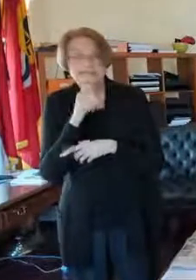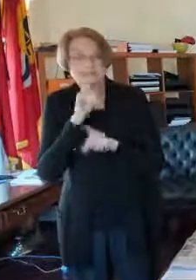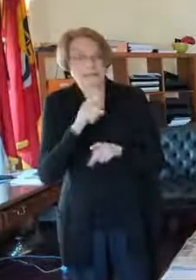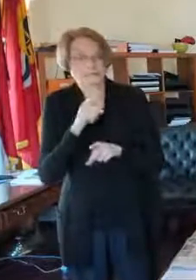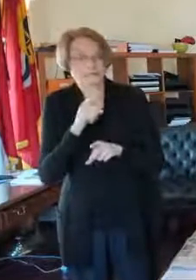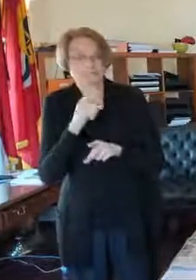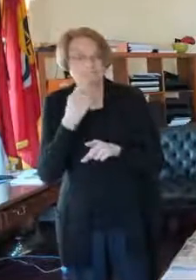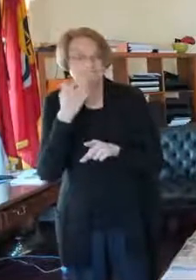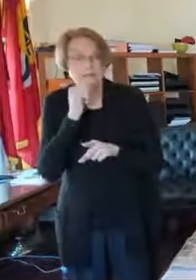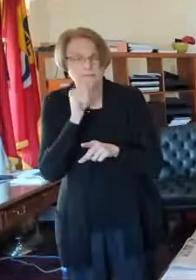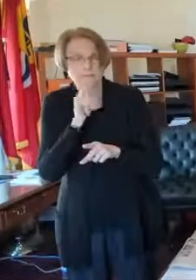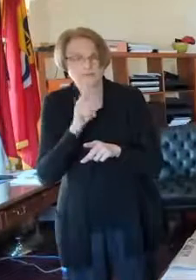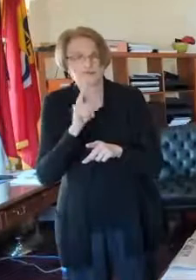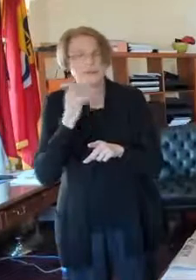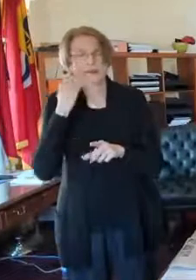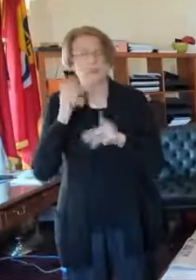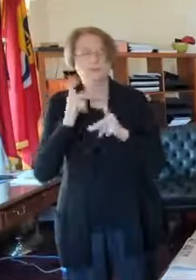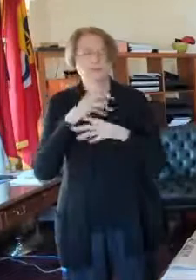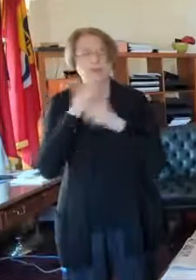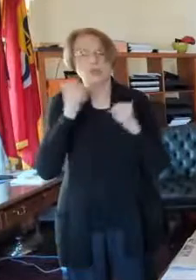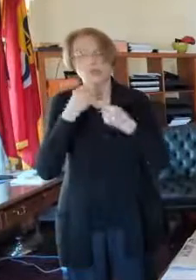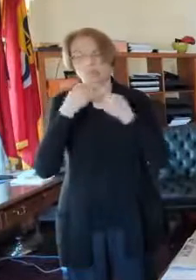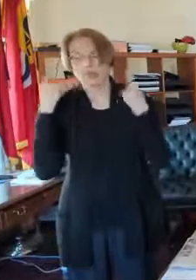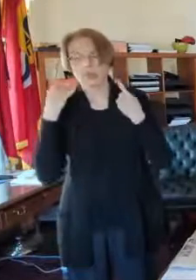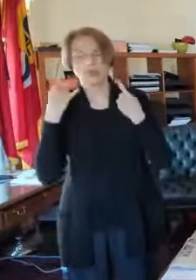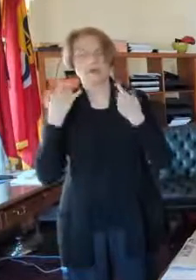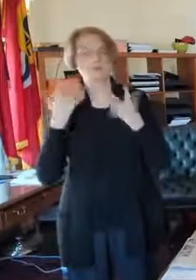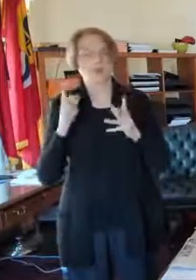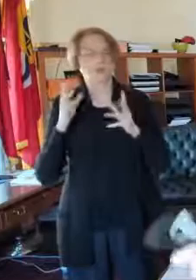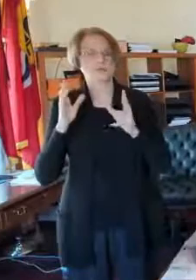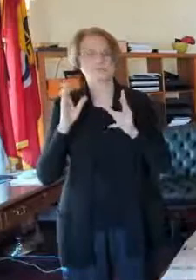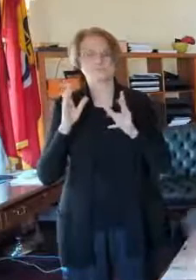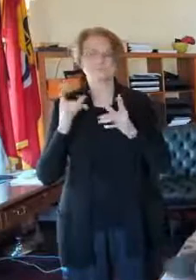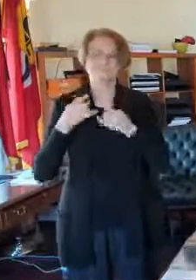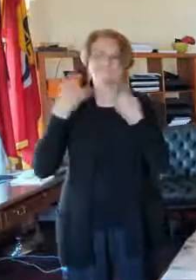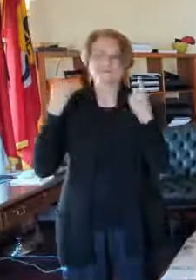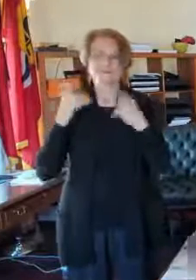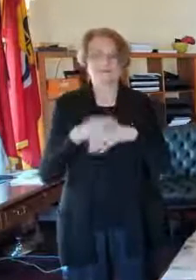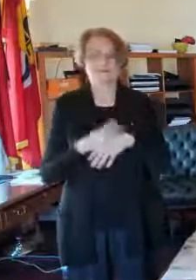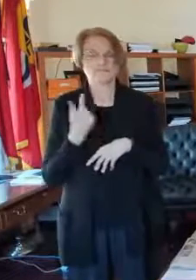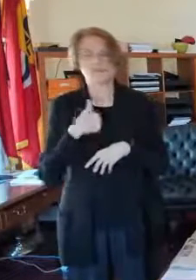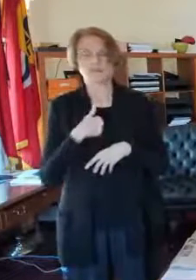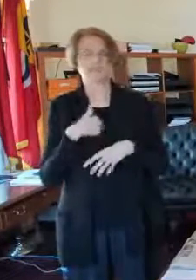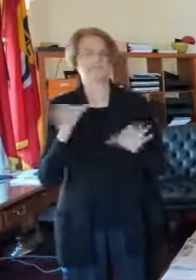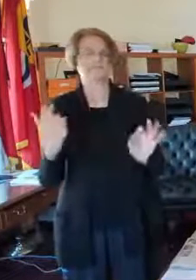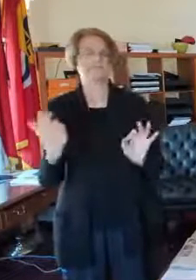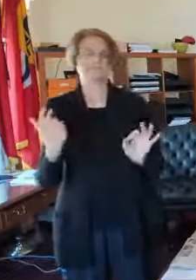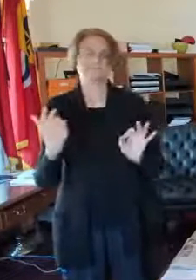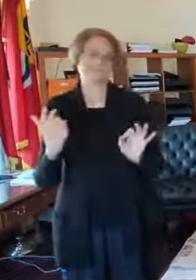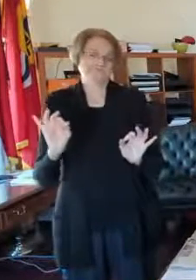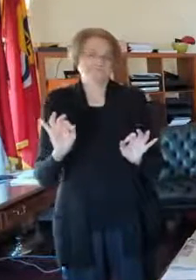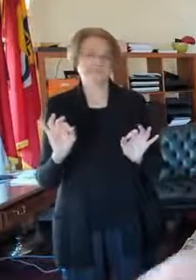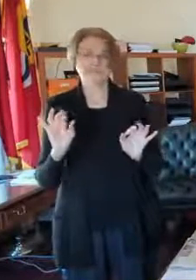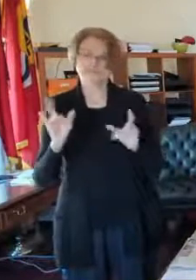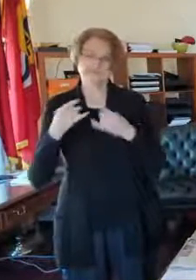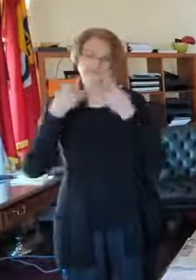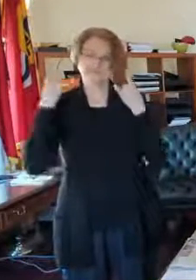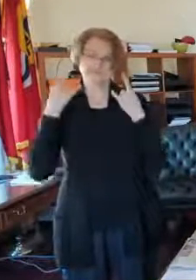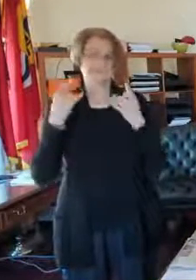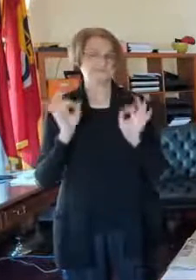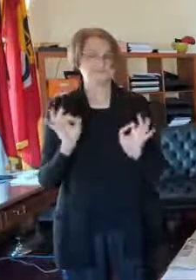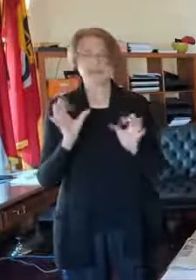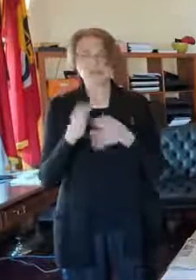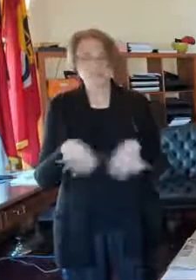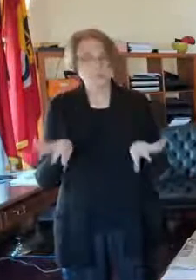but this is for me, this is a very minor inconvenience and